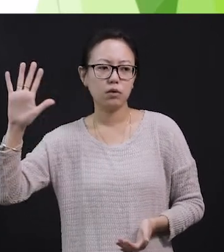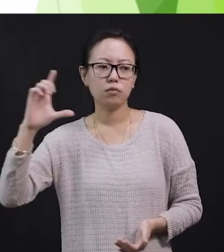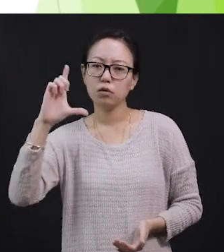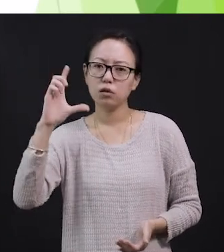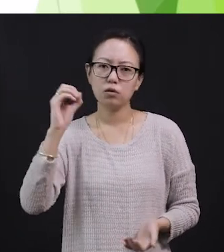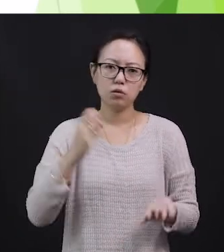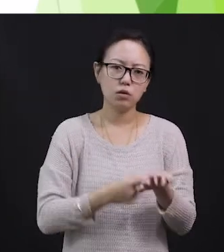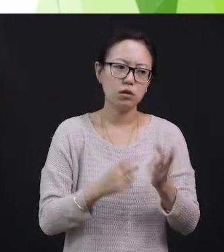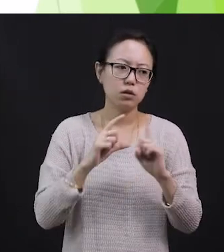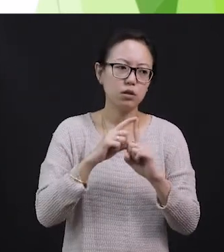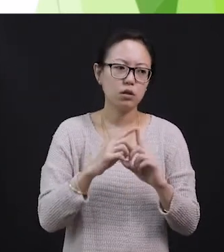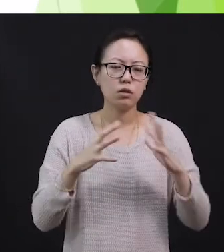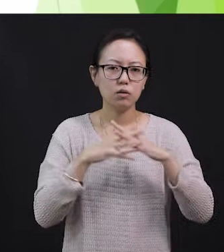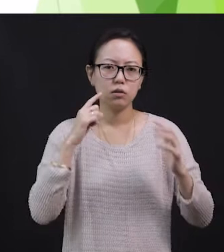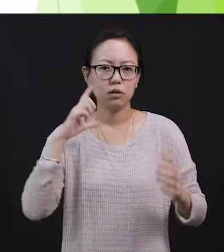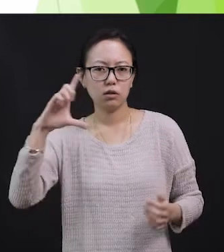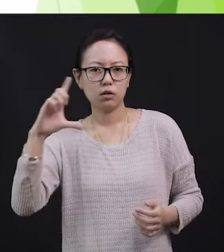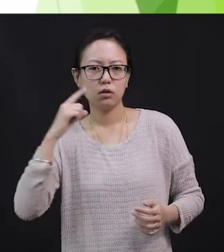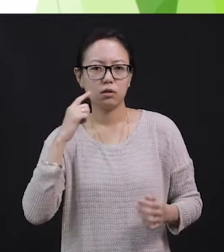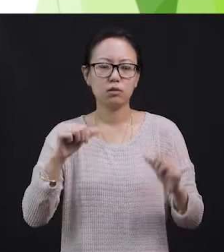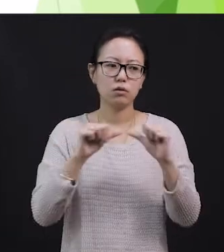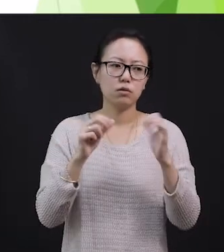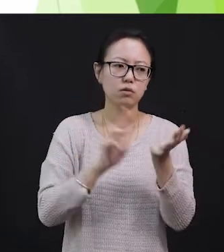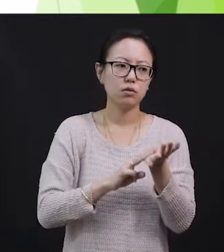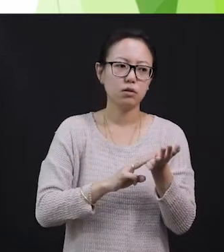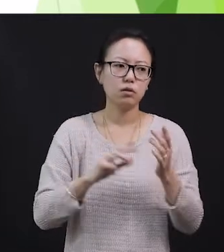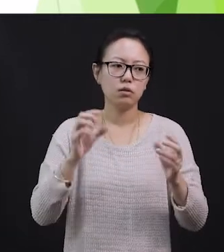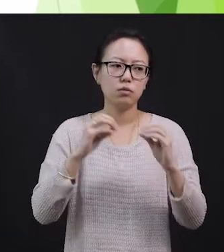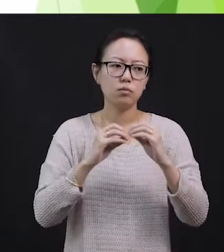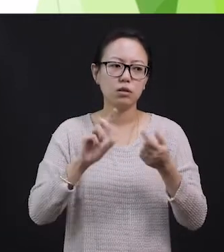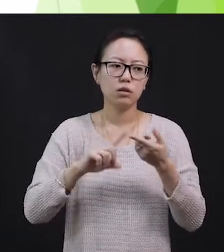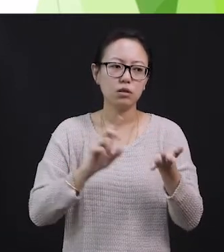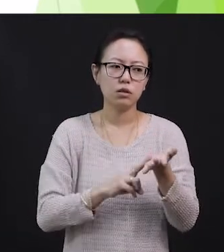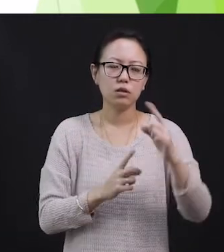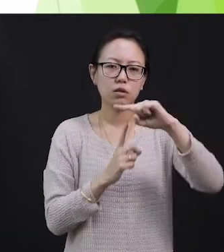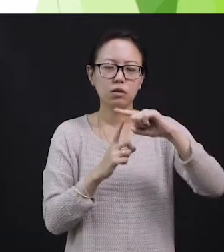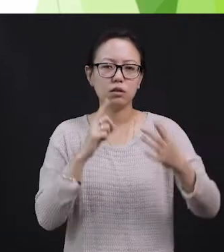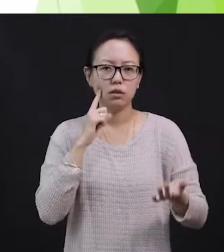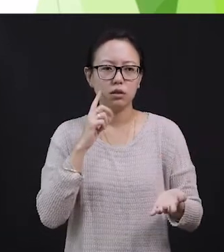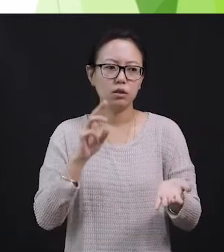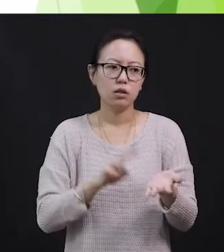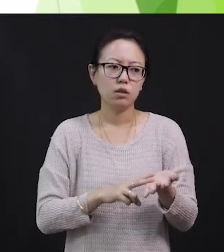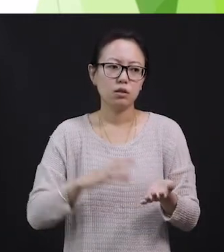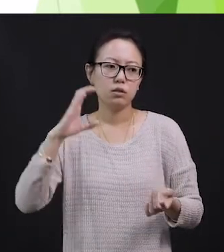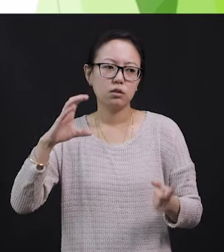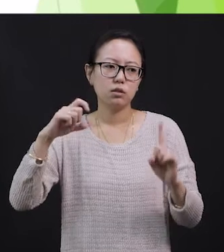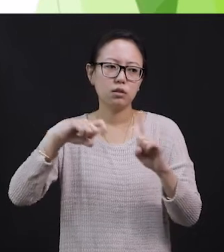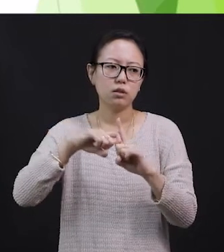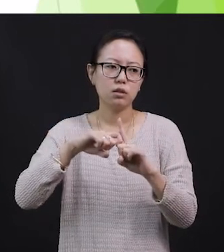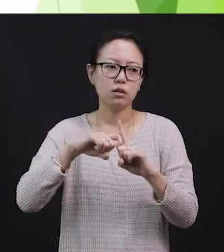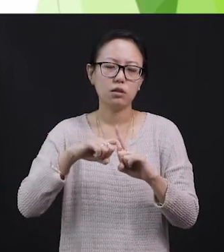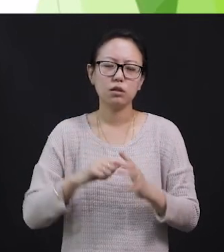Act, and he introduced his own new education policy which said that English is going to